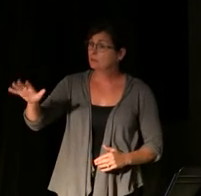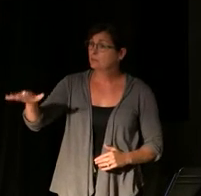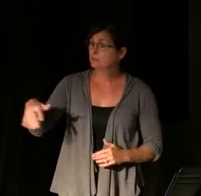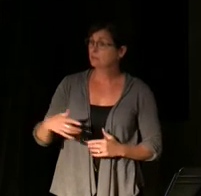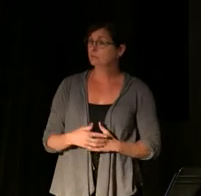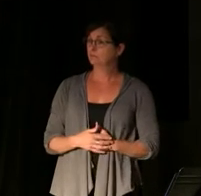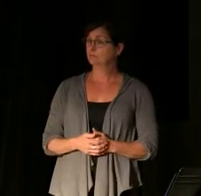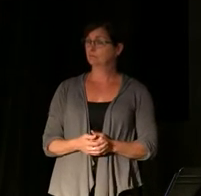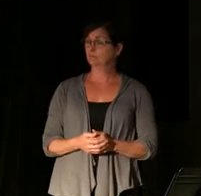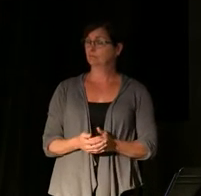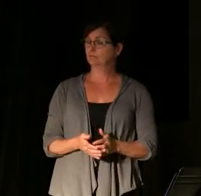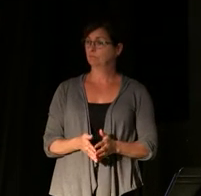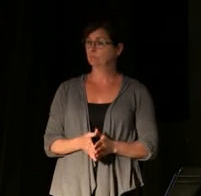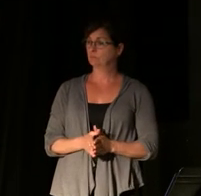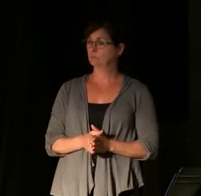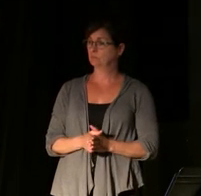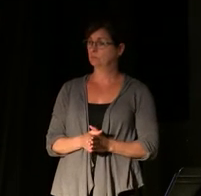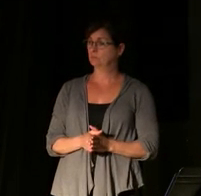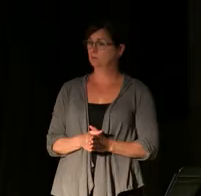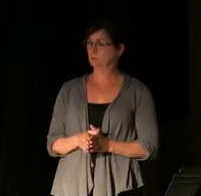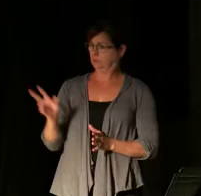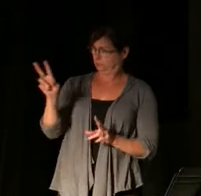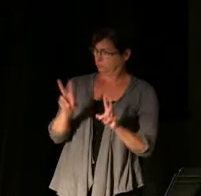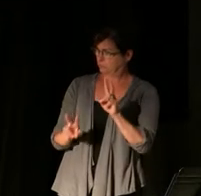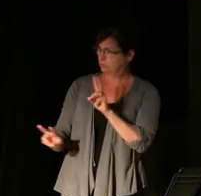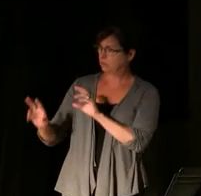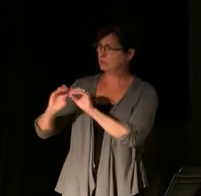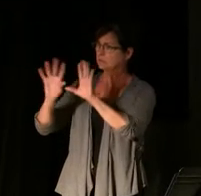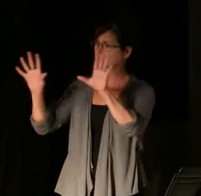Wow, I see you're